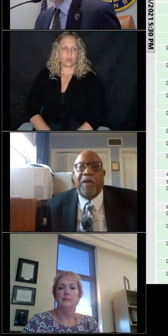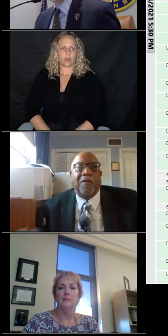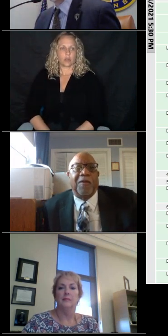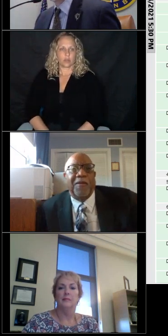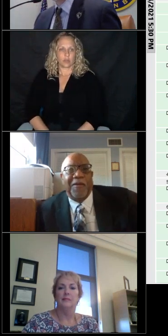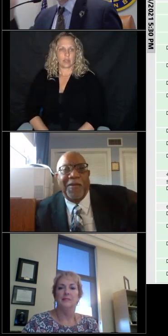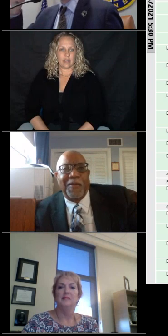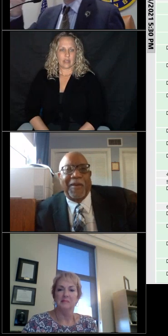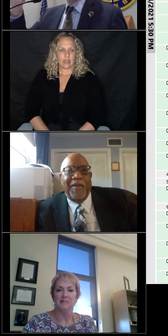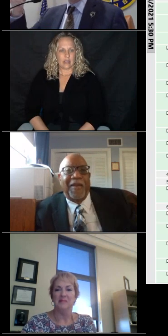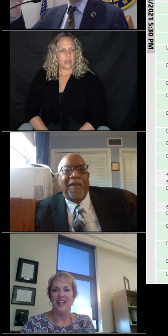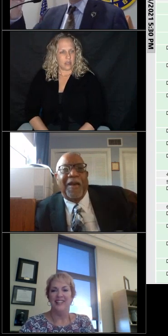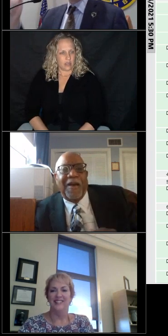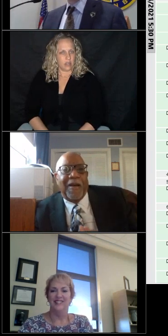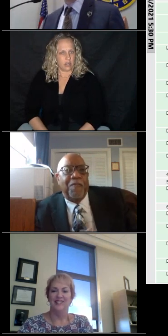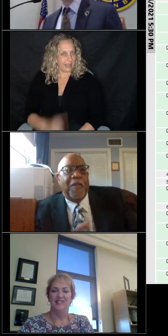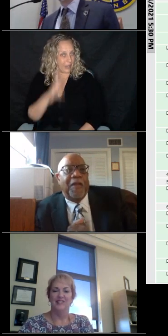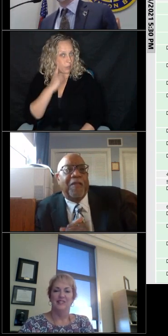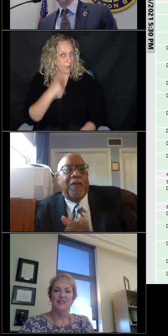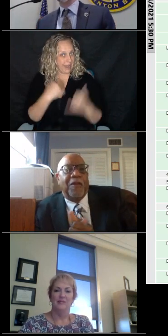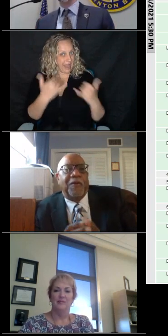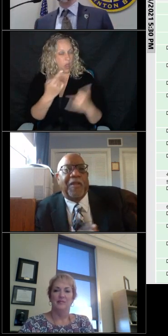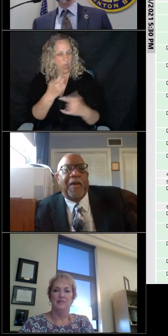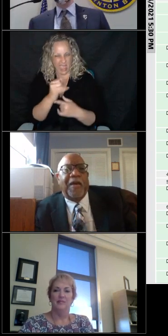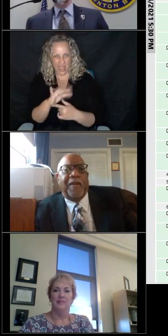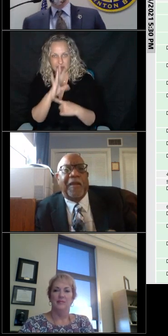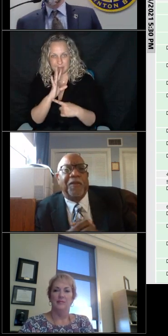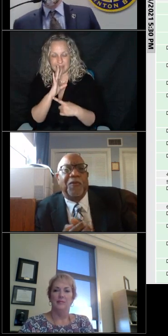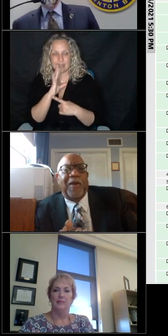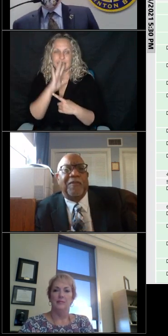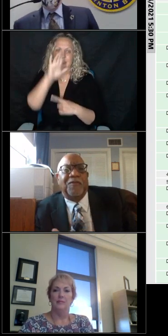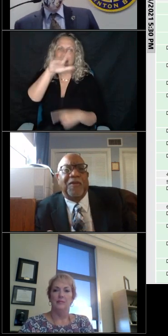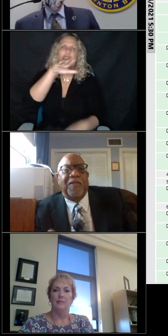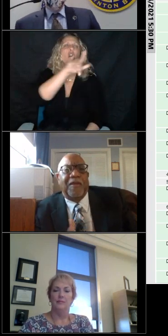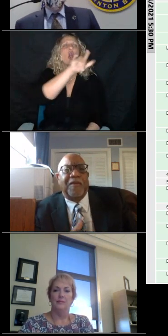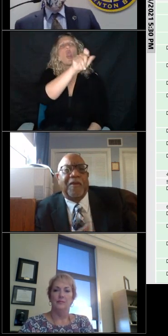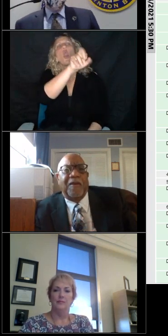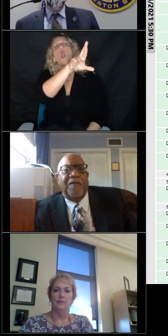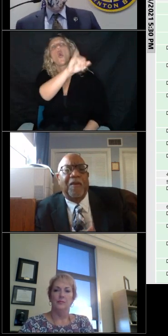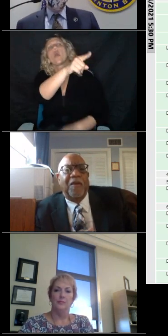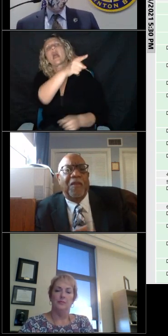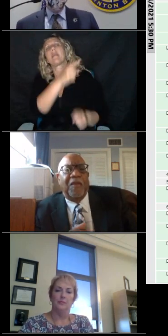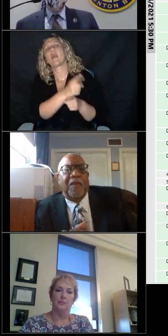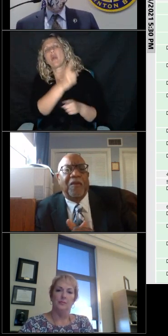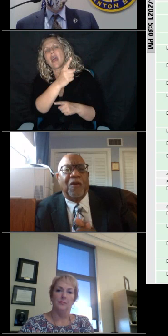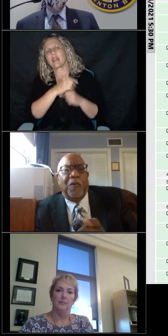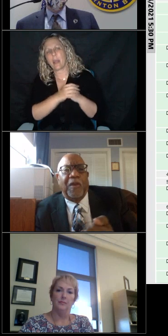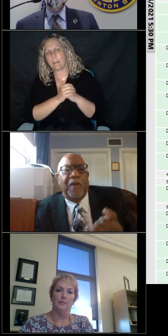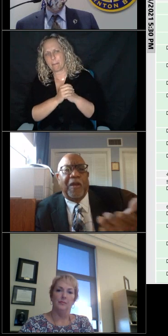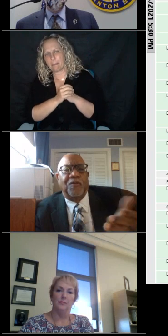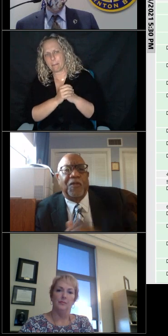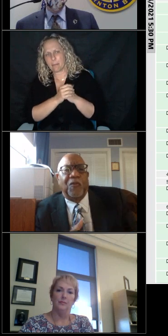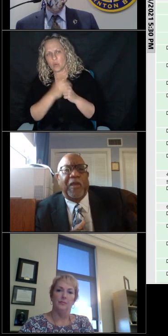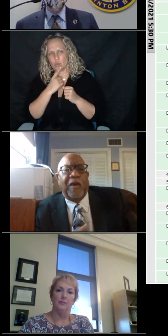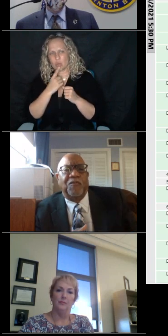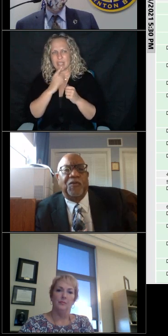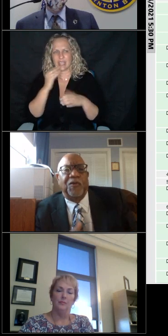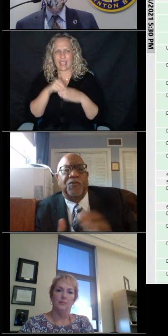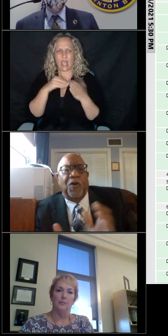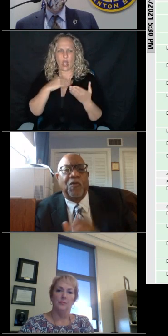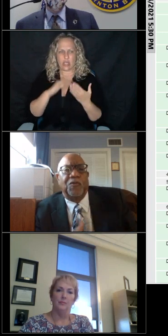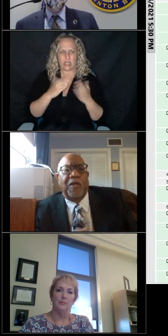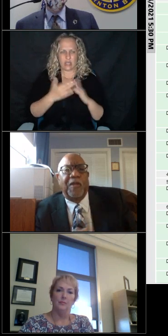Can you hear me now? Okay. Lord, did I hear you right to say that, in our city, we